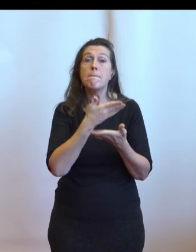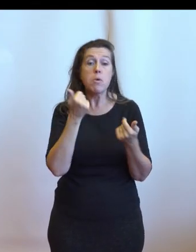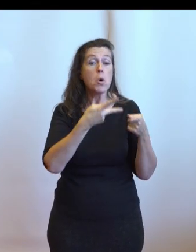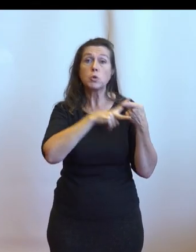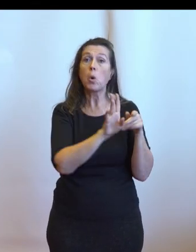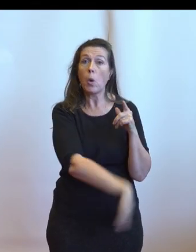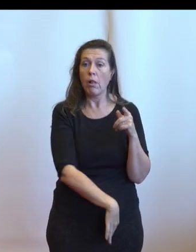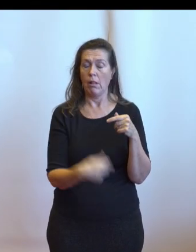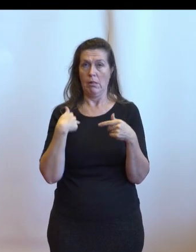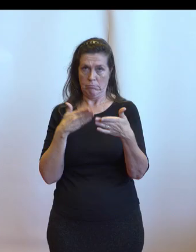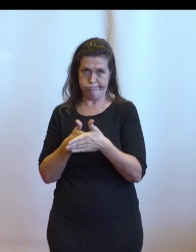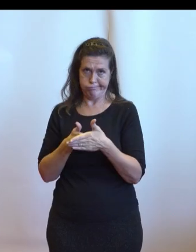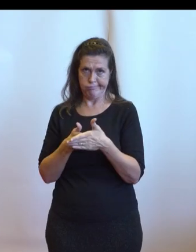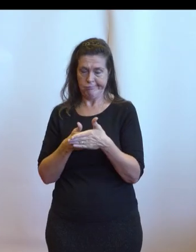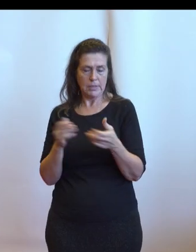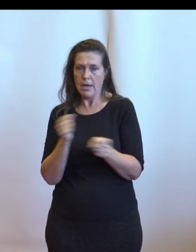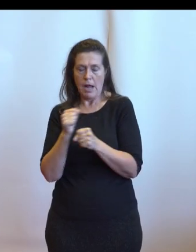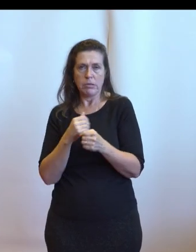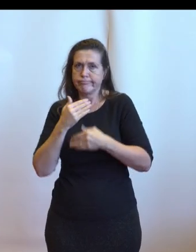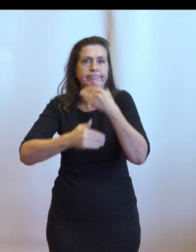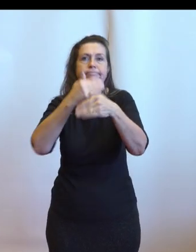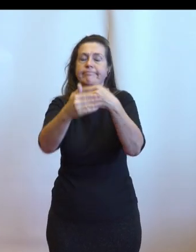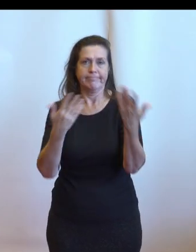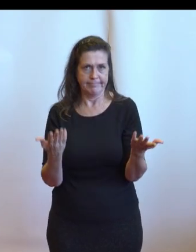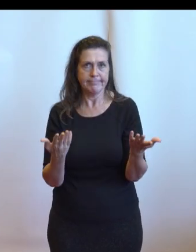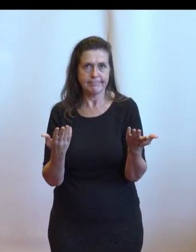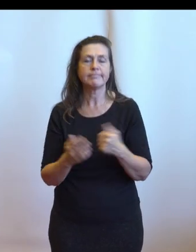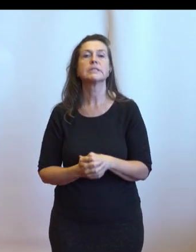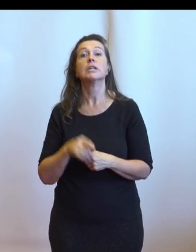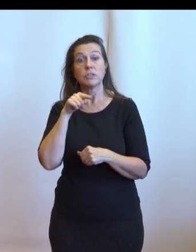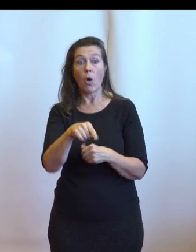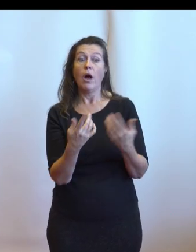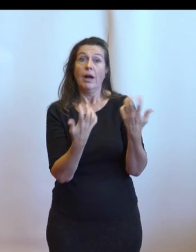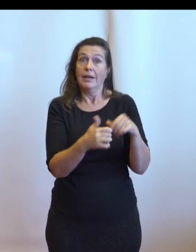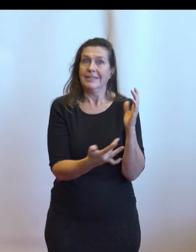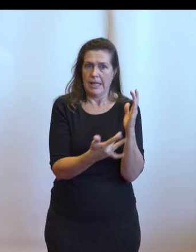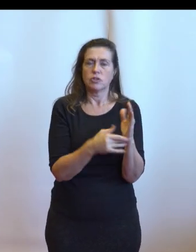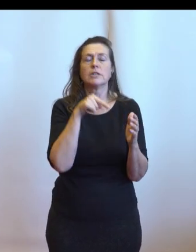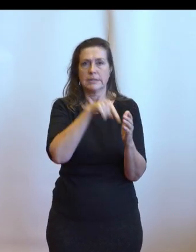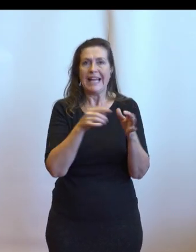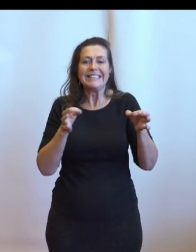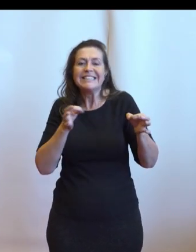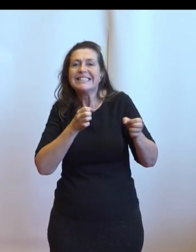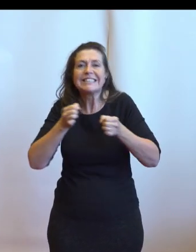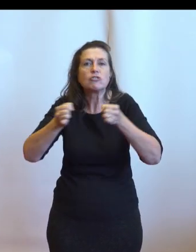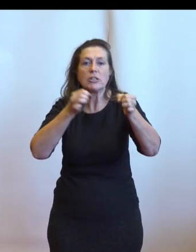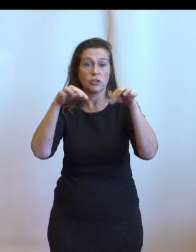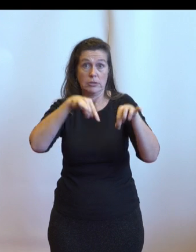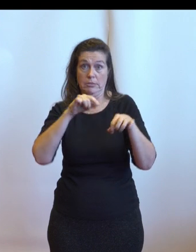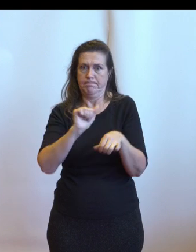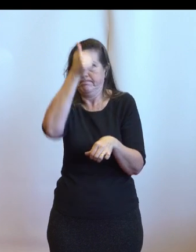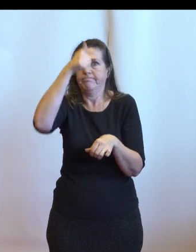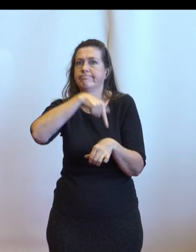today without access to the right technologies. So that has been defined as our key strategic priority for focus